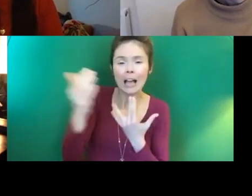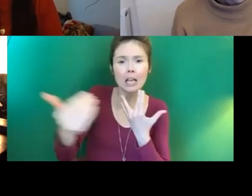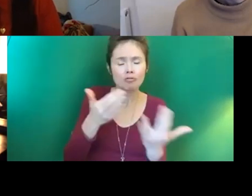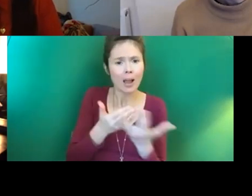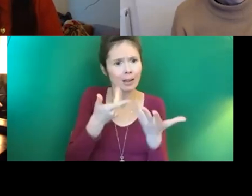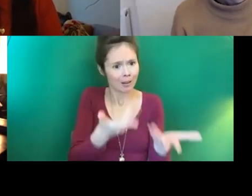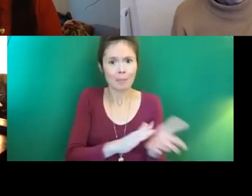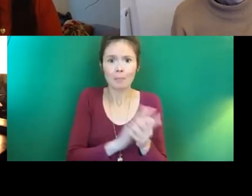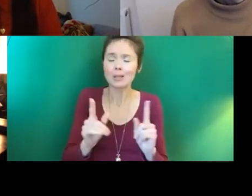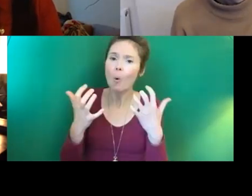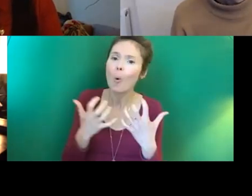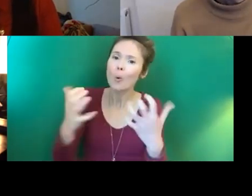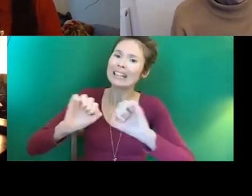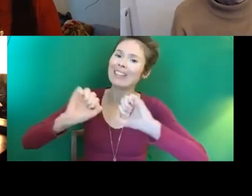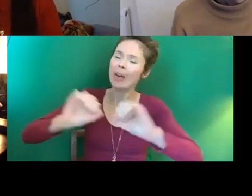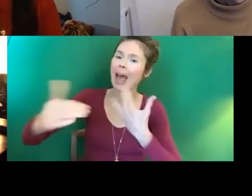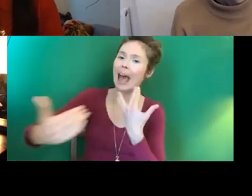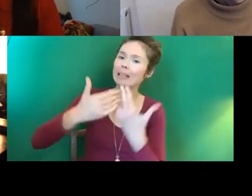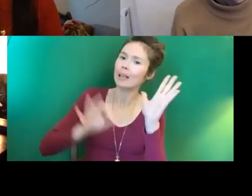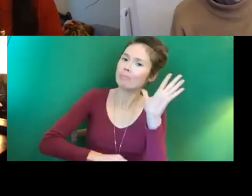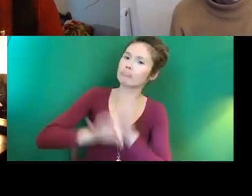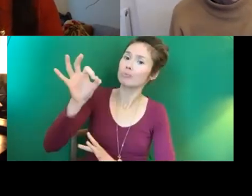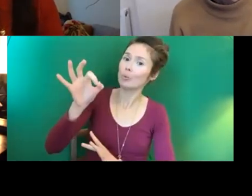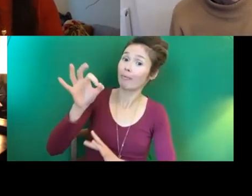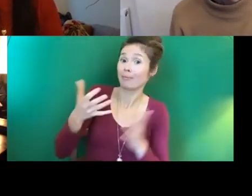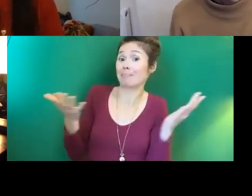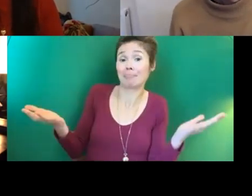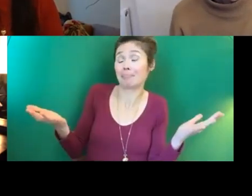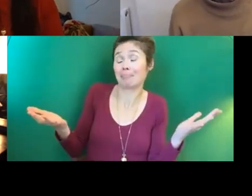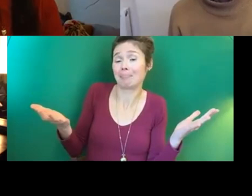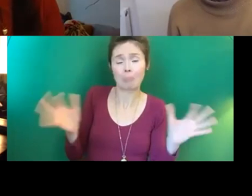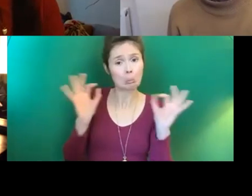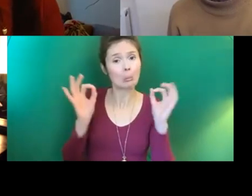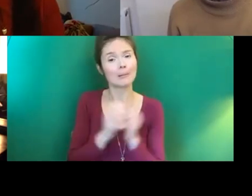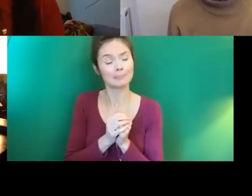accessible for audiences as well. So that's been great. But